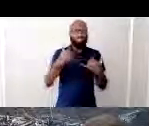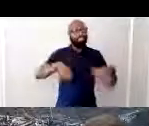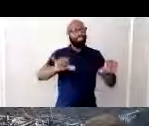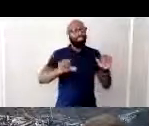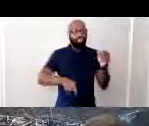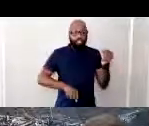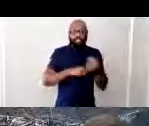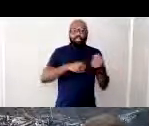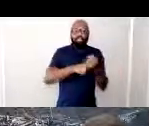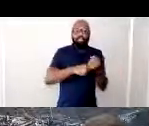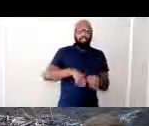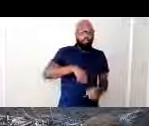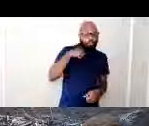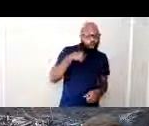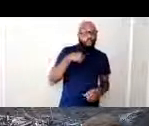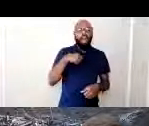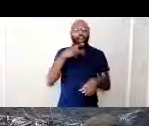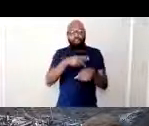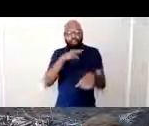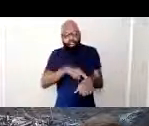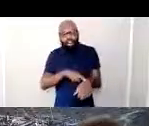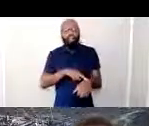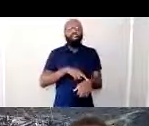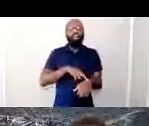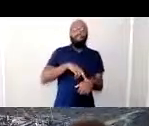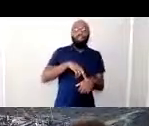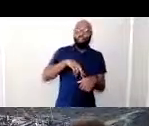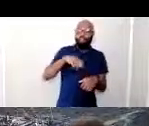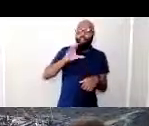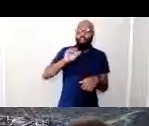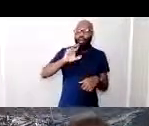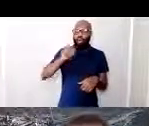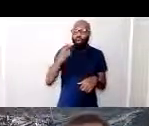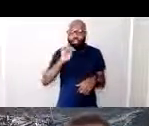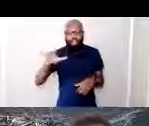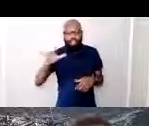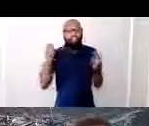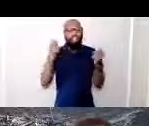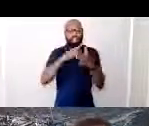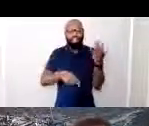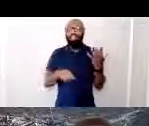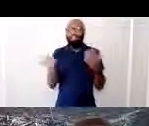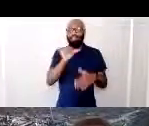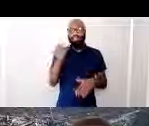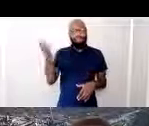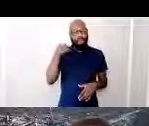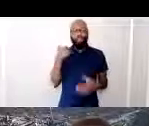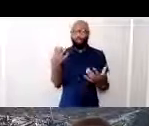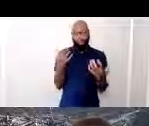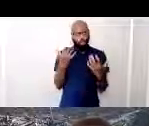Pride to the degree that we have in the past. You know, certainly we're gonna, you know, certainly, you know, we're gonna want to do that. But I think, you